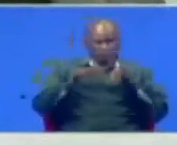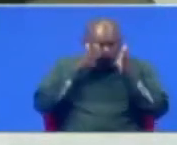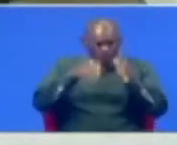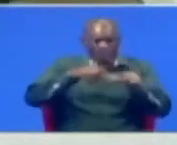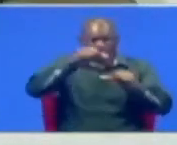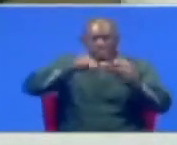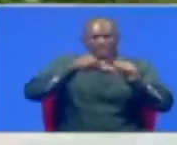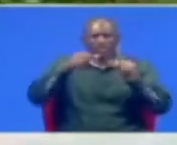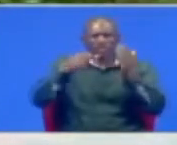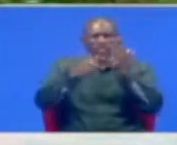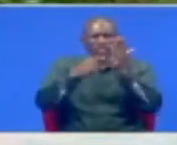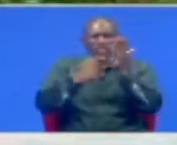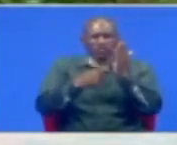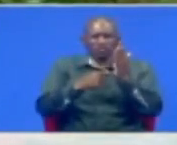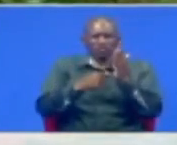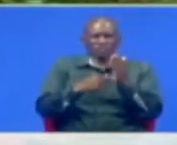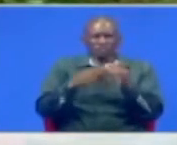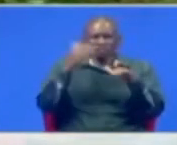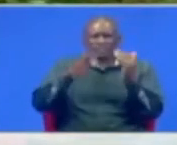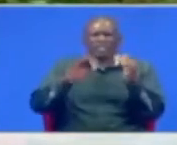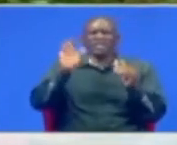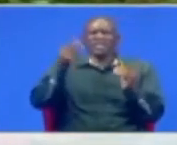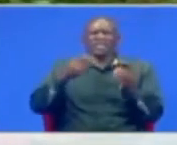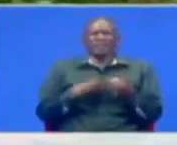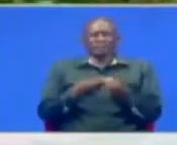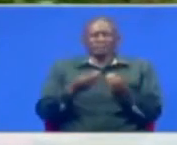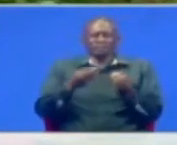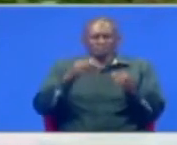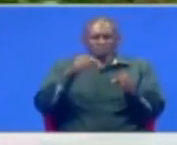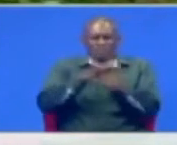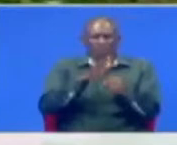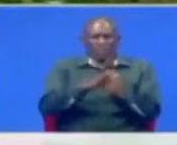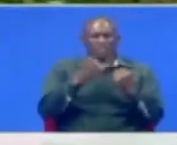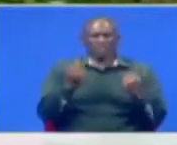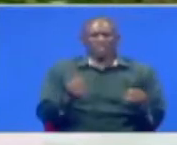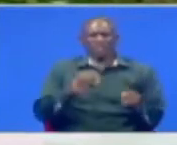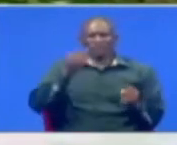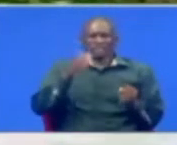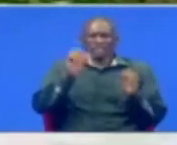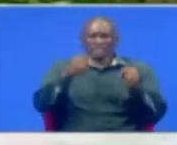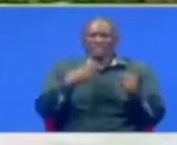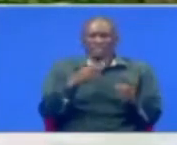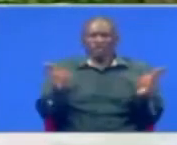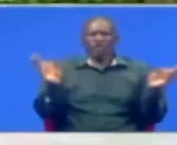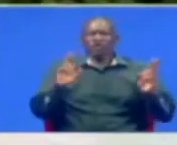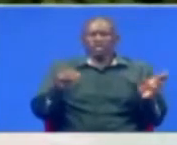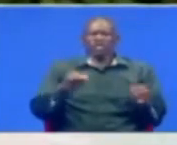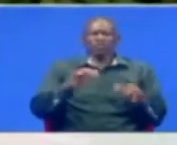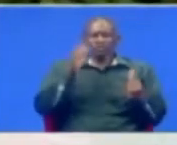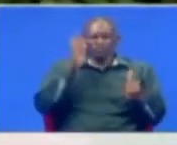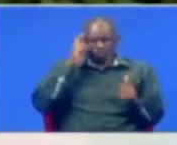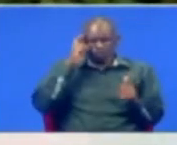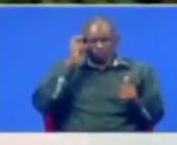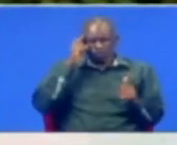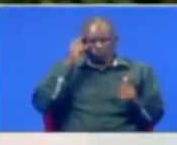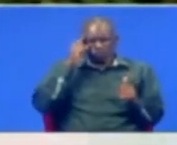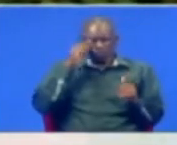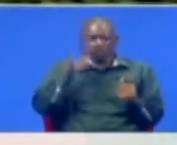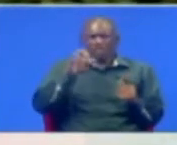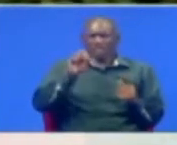Launched in 2017, the YSK initiative is a collaboration between the Kenyan and Irish governments to help encourage young men and